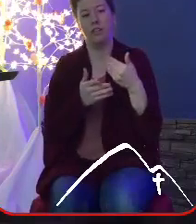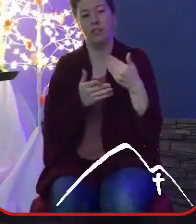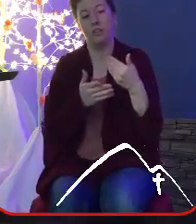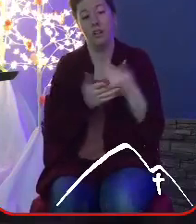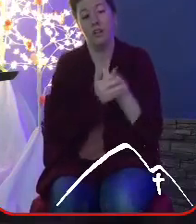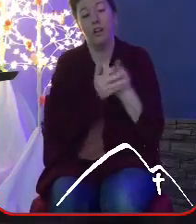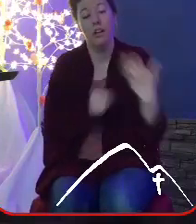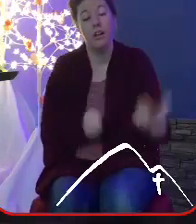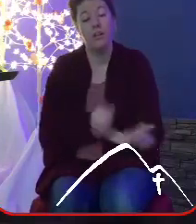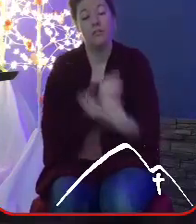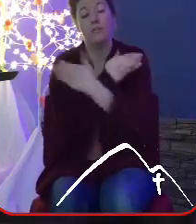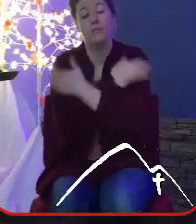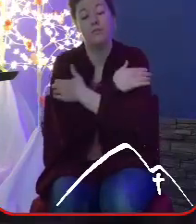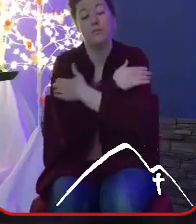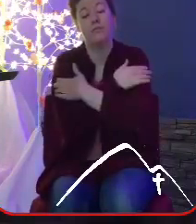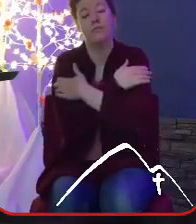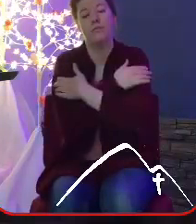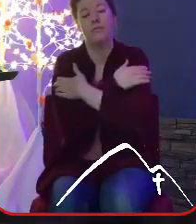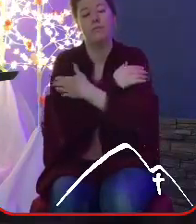surrounded